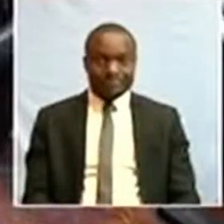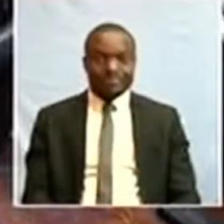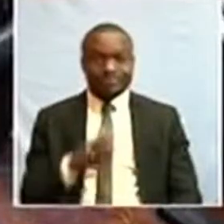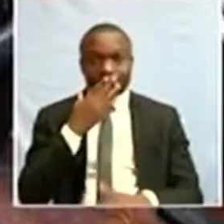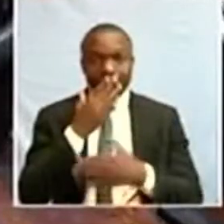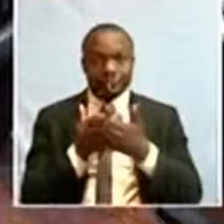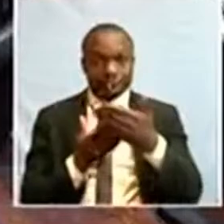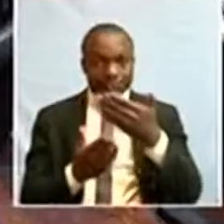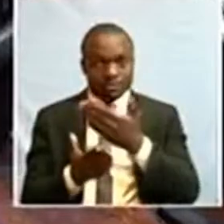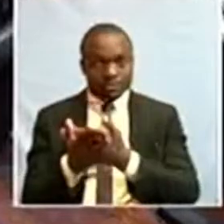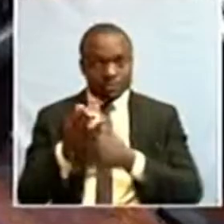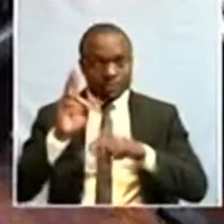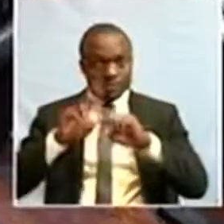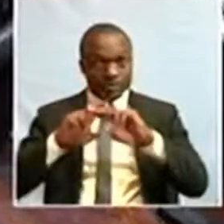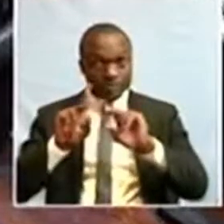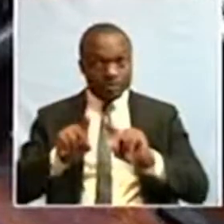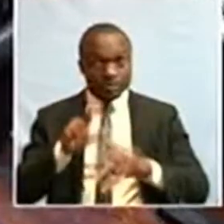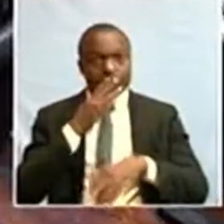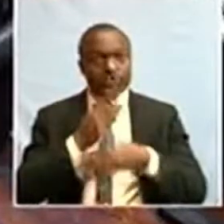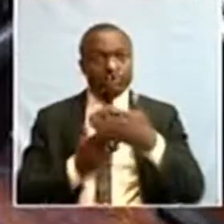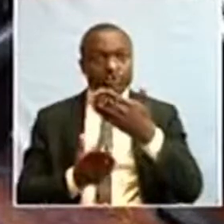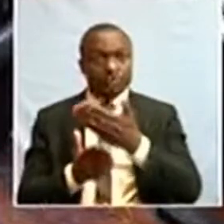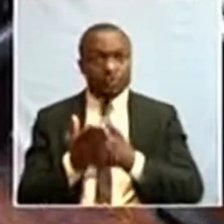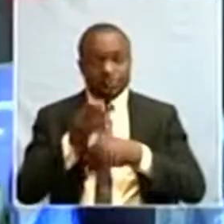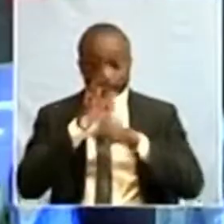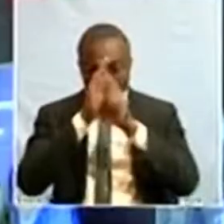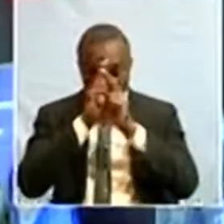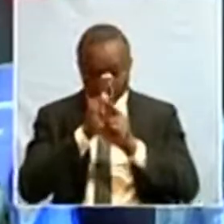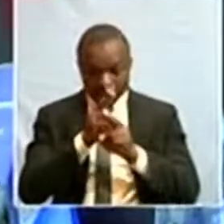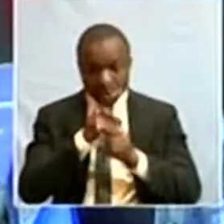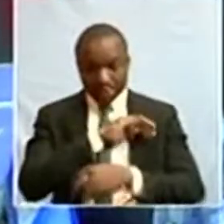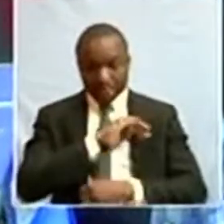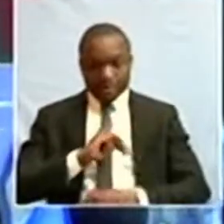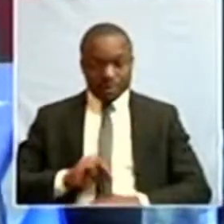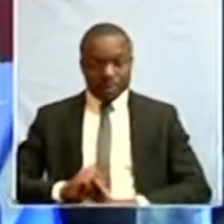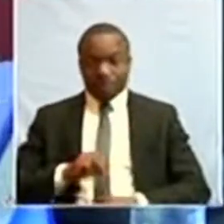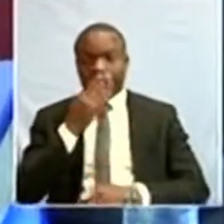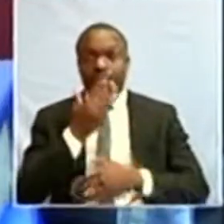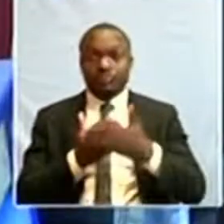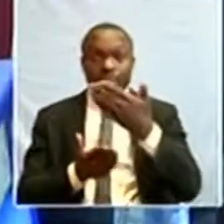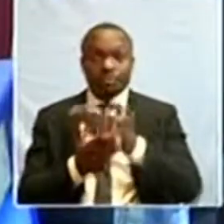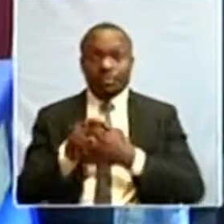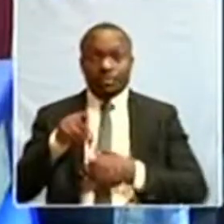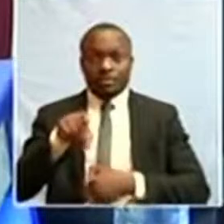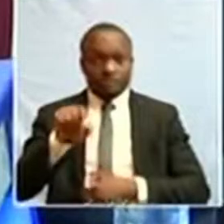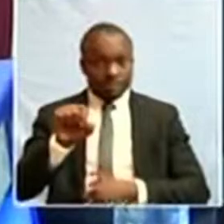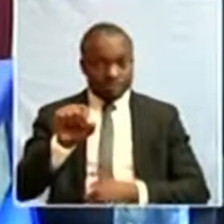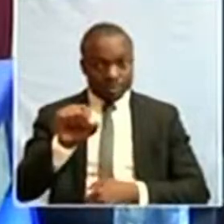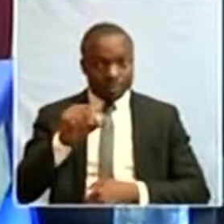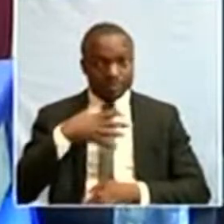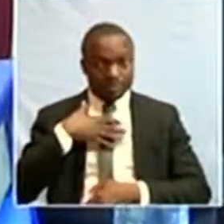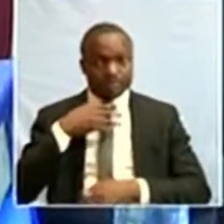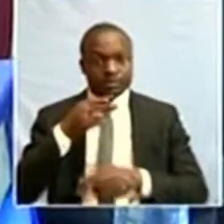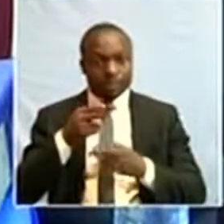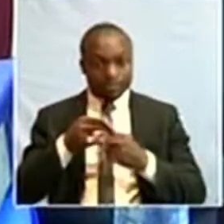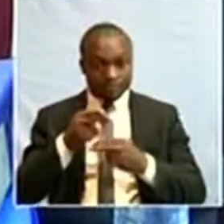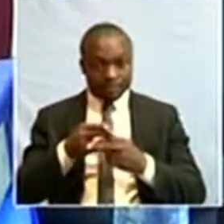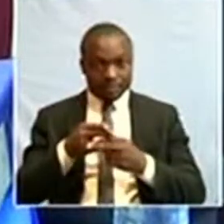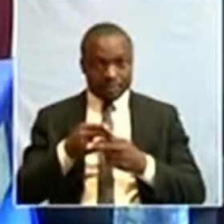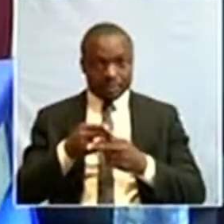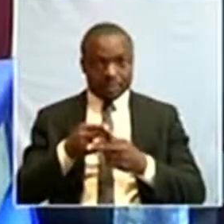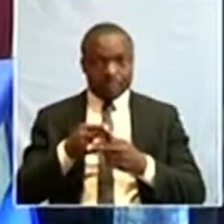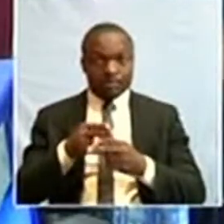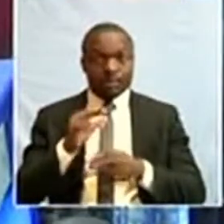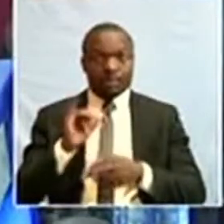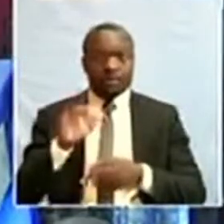Good morning, Chair. Good morning, part members. Good morning, PS. My name is Shalala Eluba. I'm an